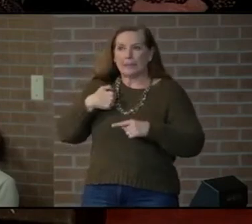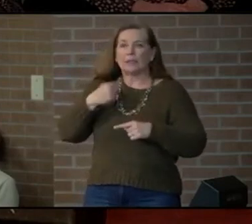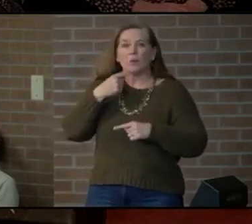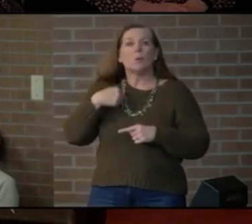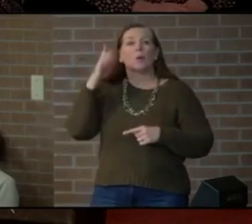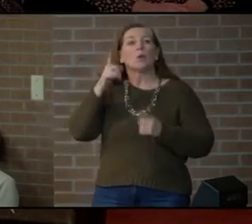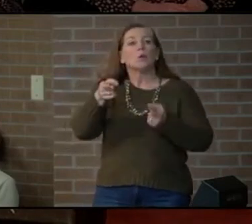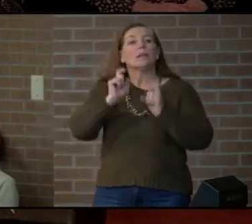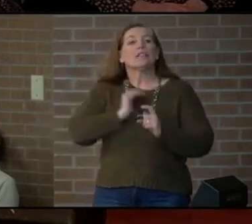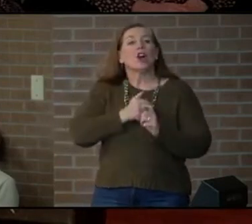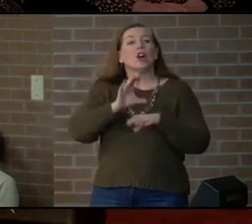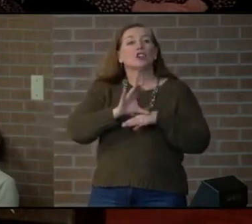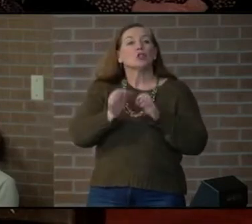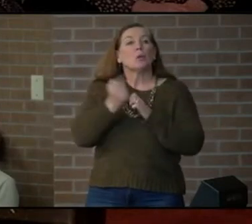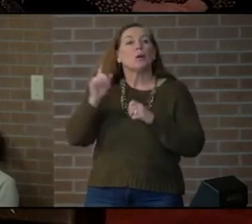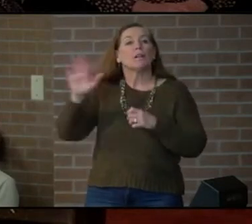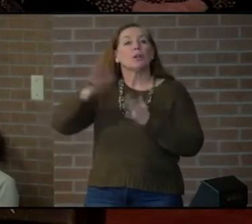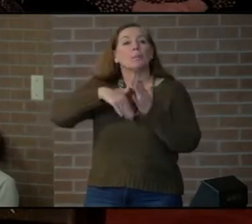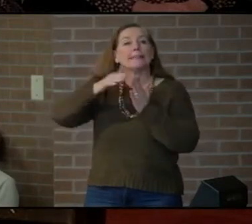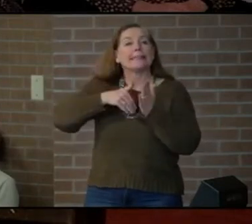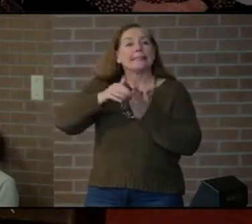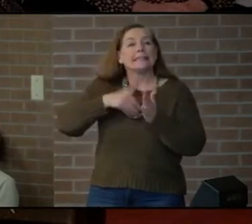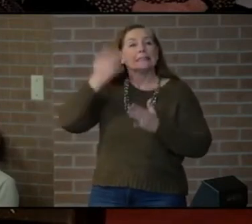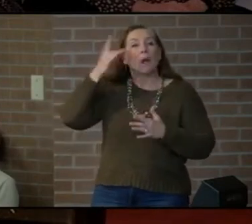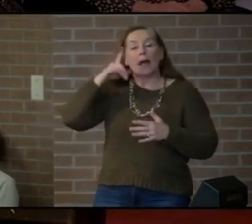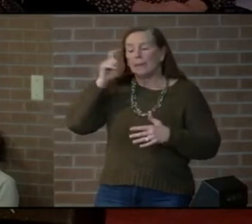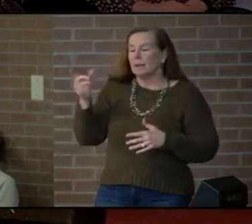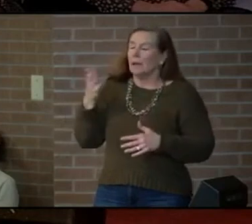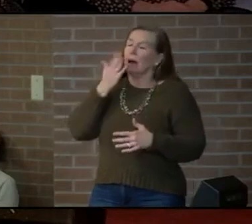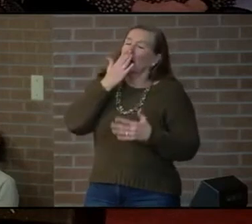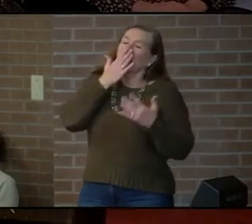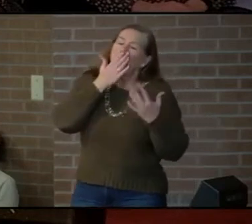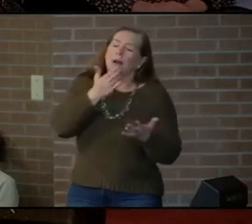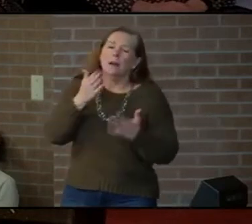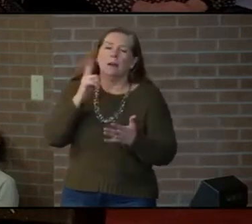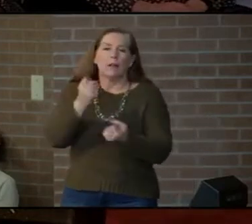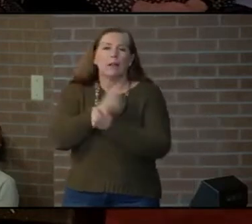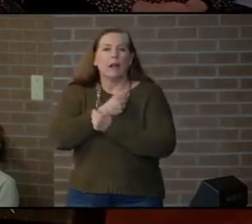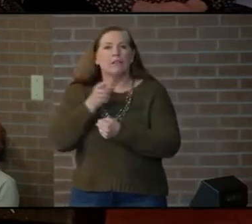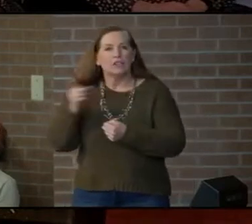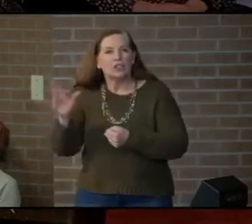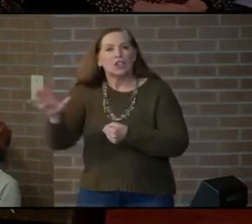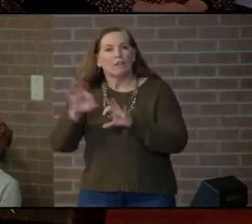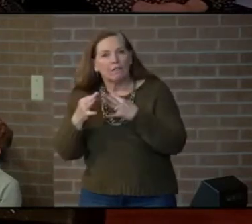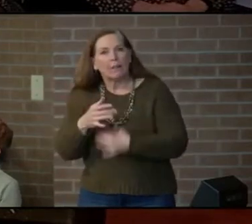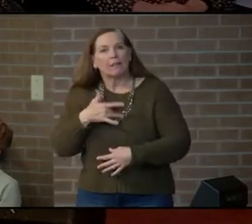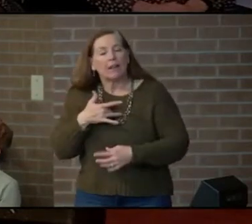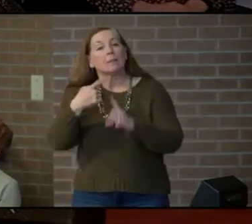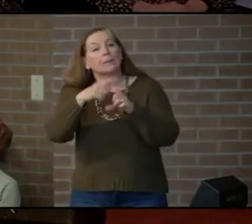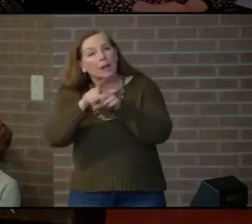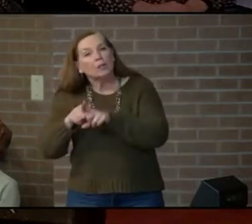to gift our church with one of her paintings because she was so grateful for the love that she and her family felt, but also